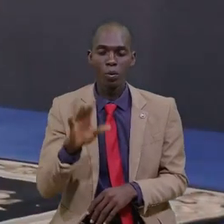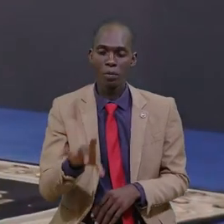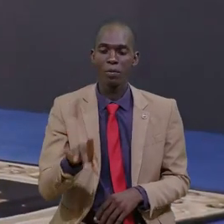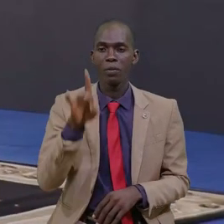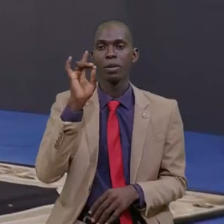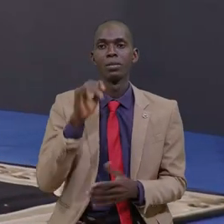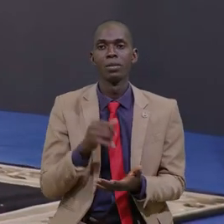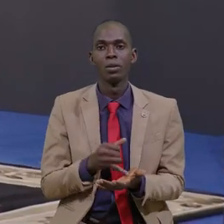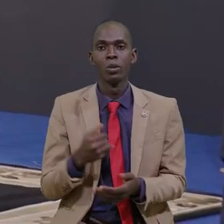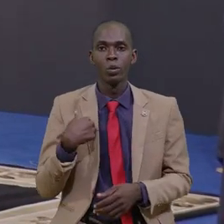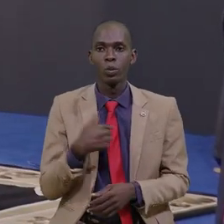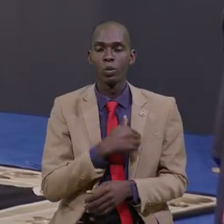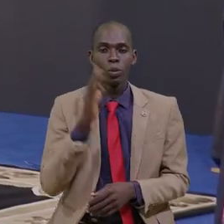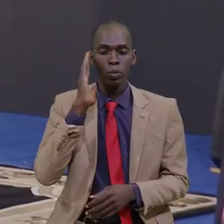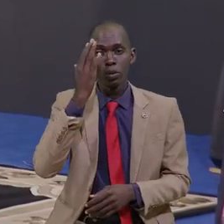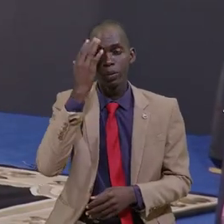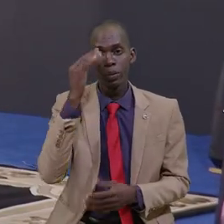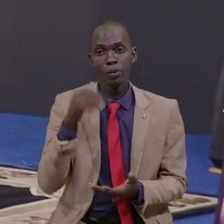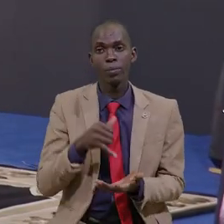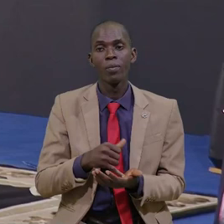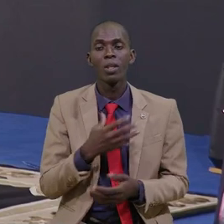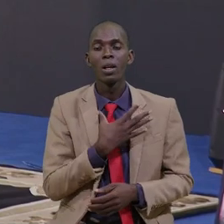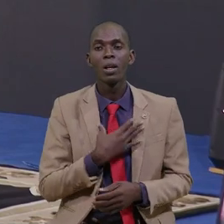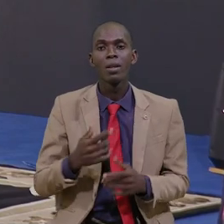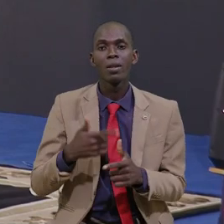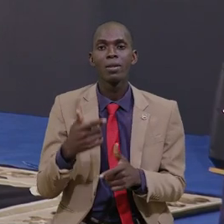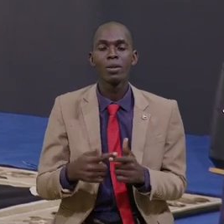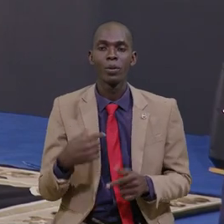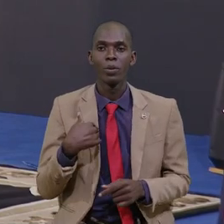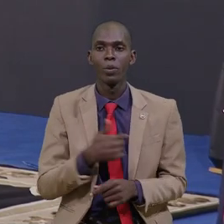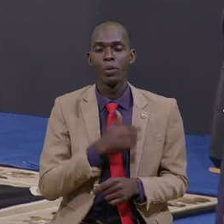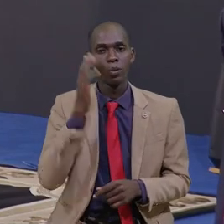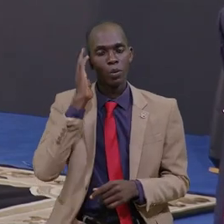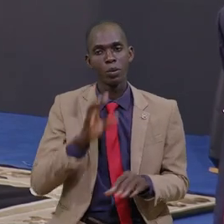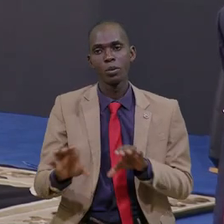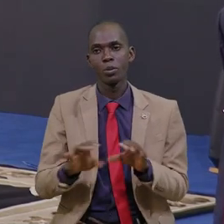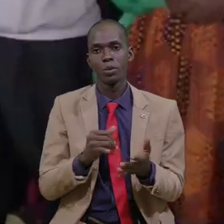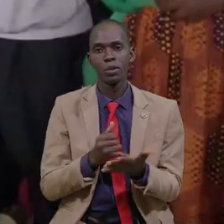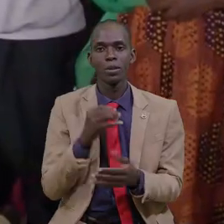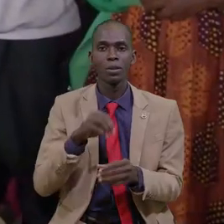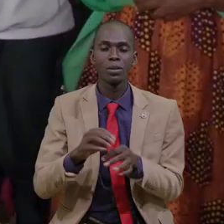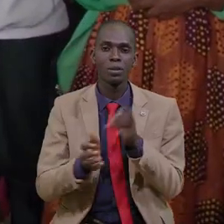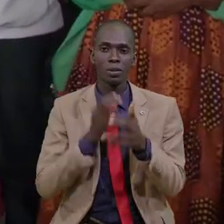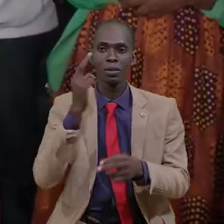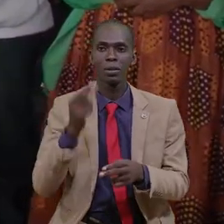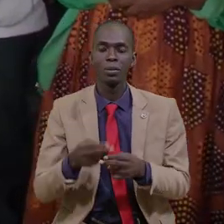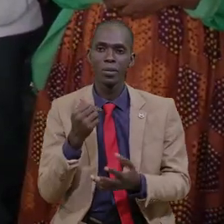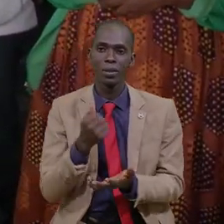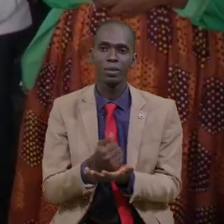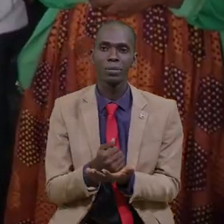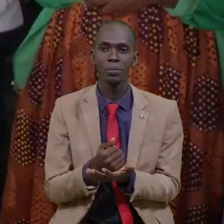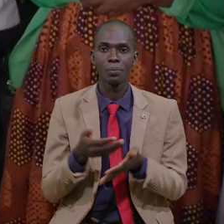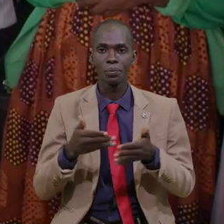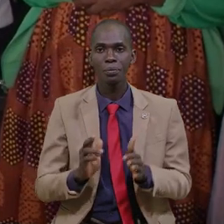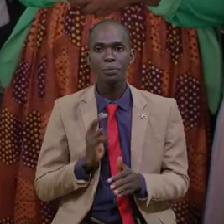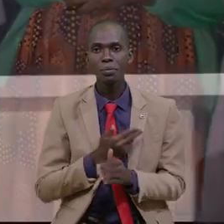will discern, and then we will do in Jesus' name. Amen. Let's have a word of